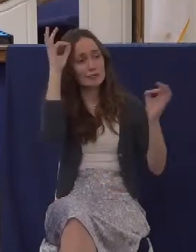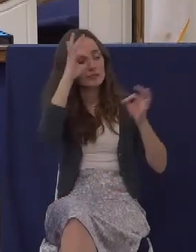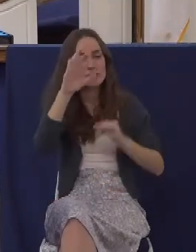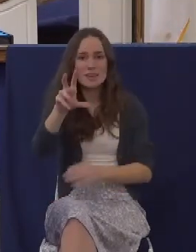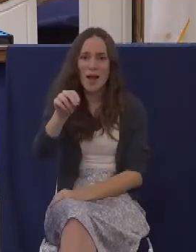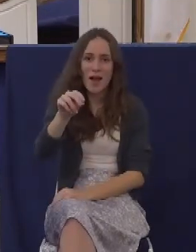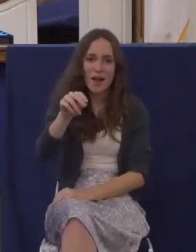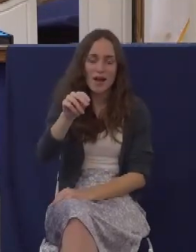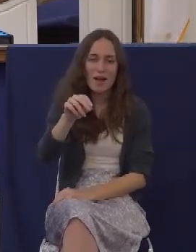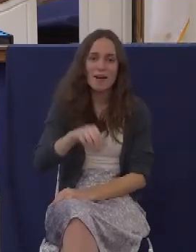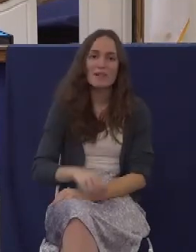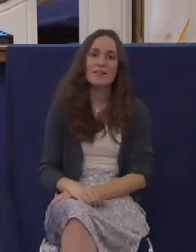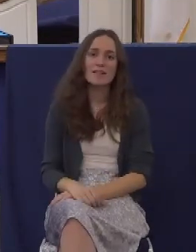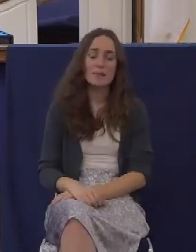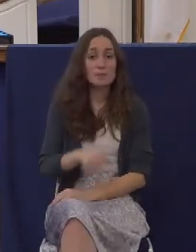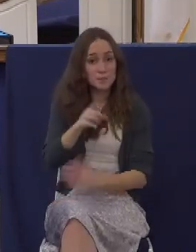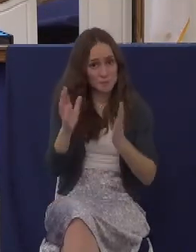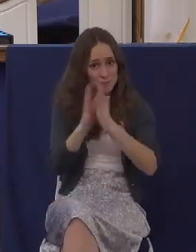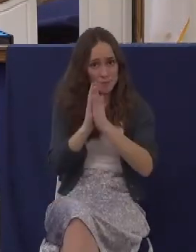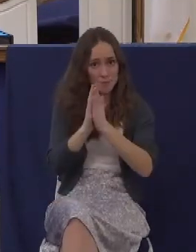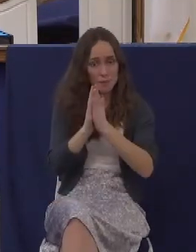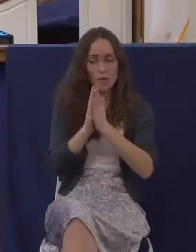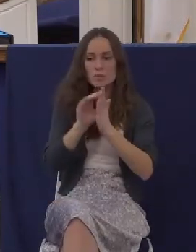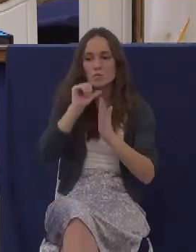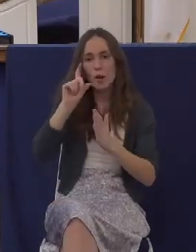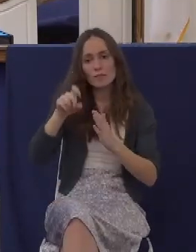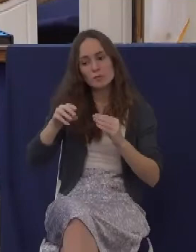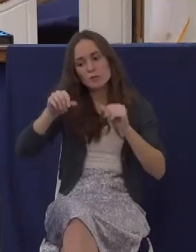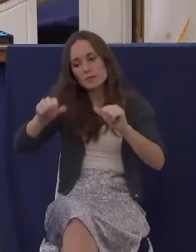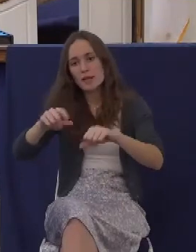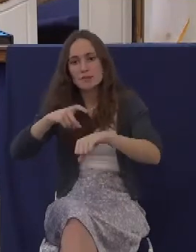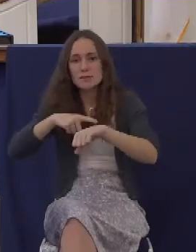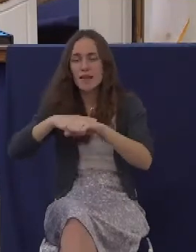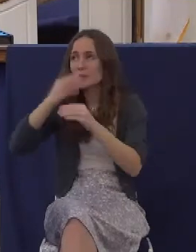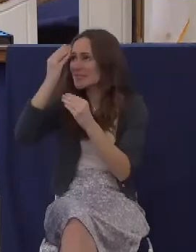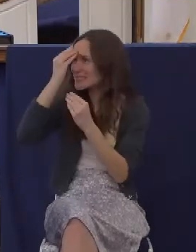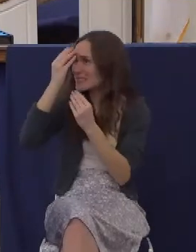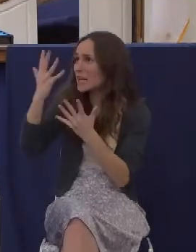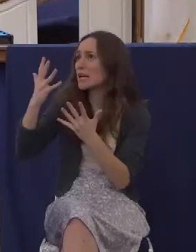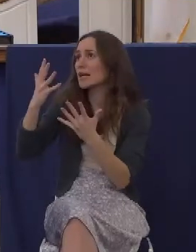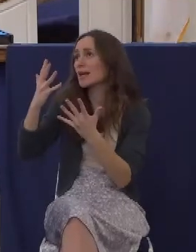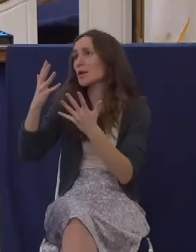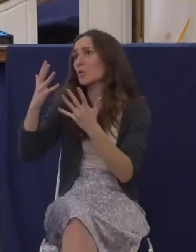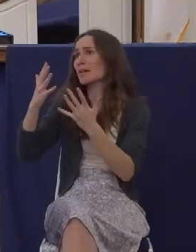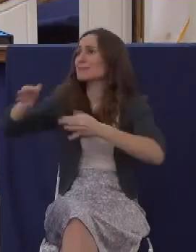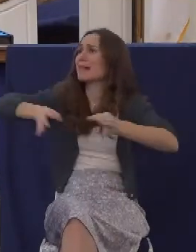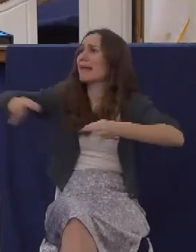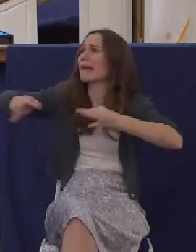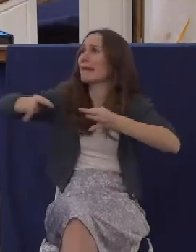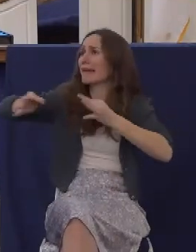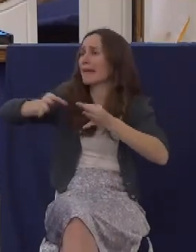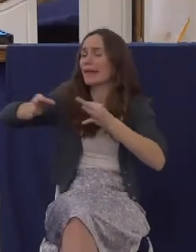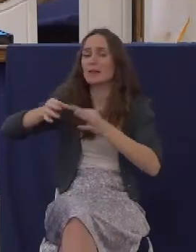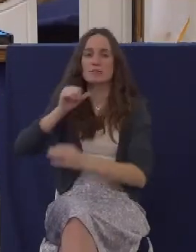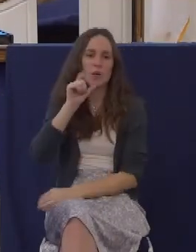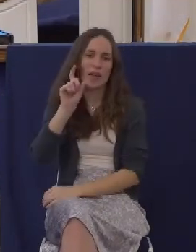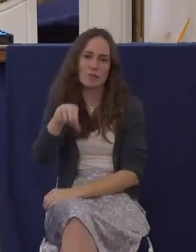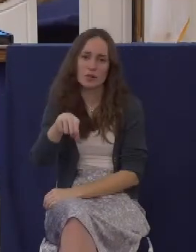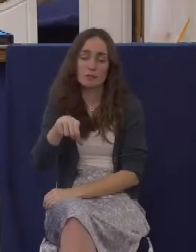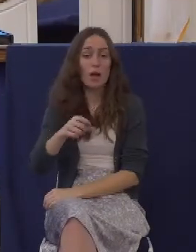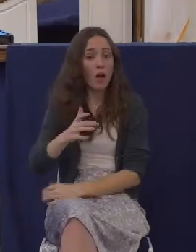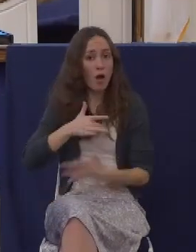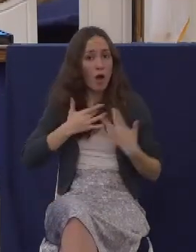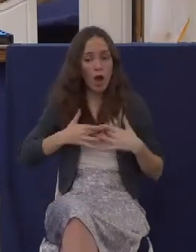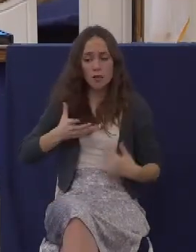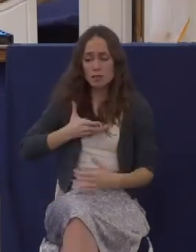So when you pray, you don't need to spend time informing God about things. You don't need to help fill in the gaps of knowledge. It's okay to bear your heart out. It's